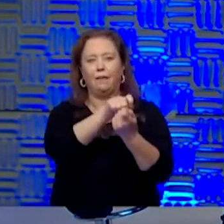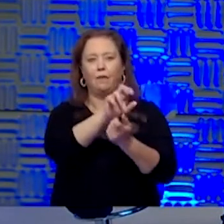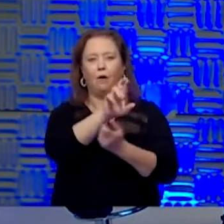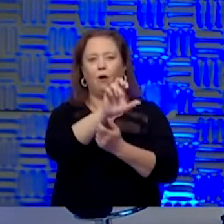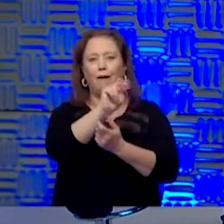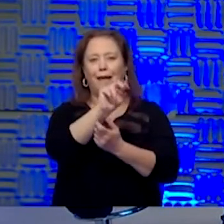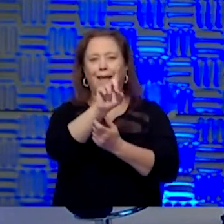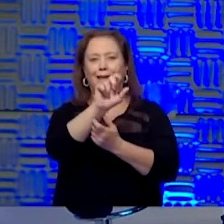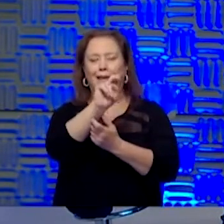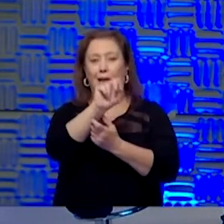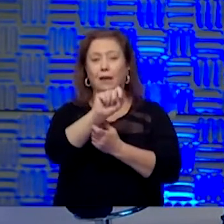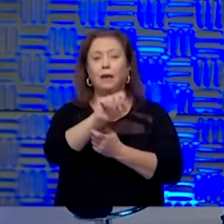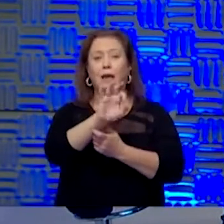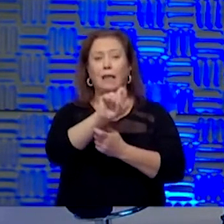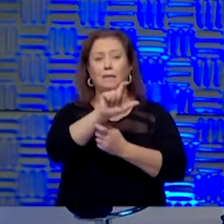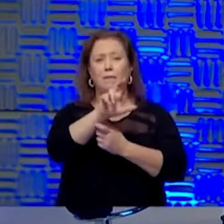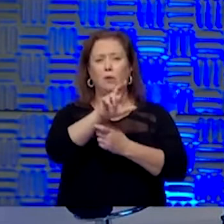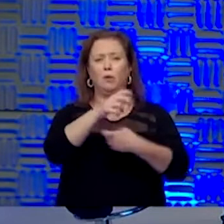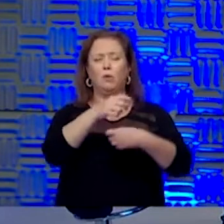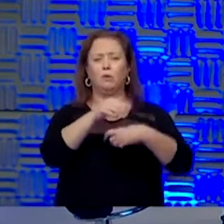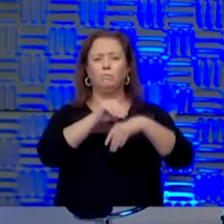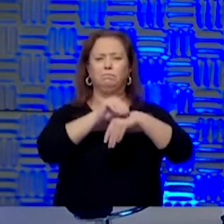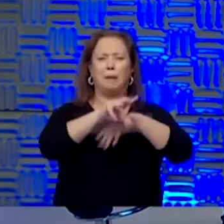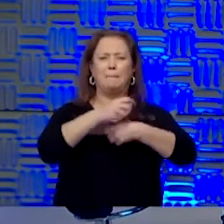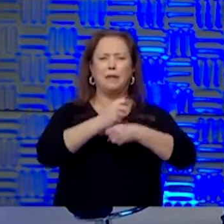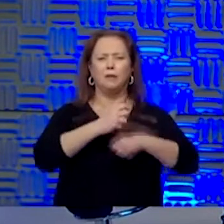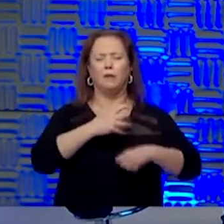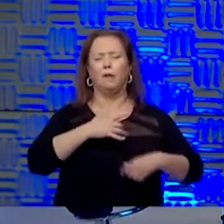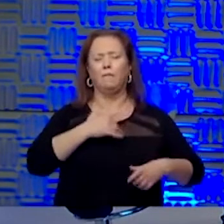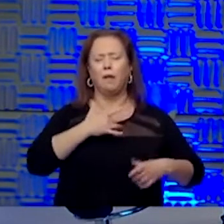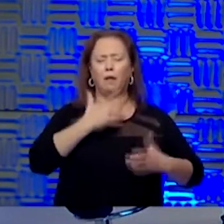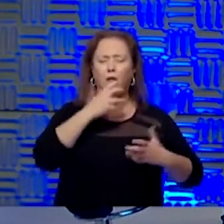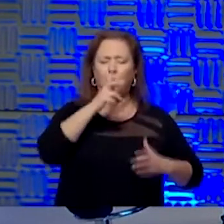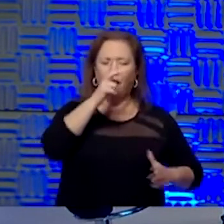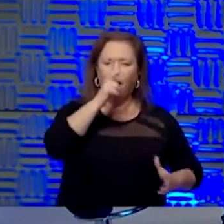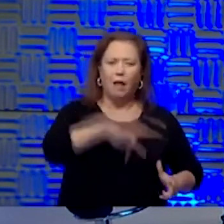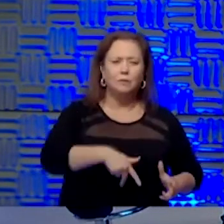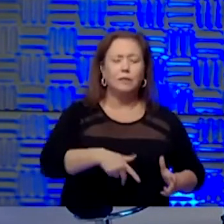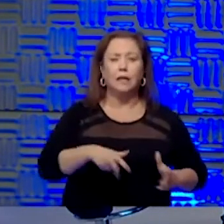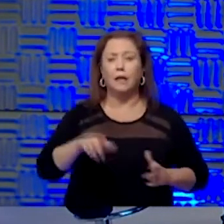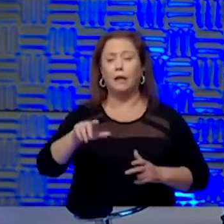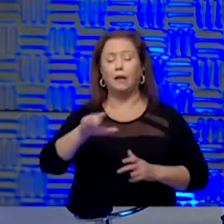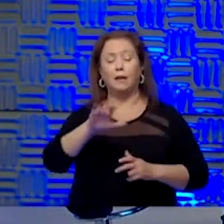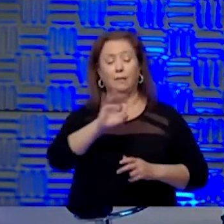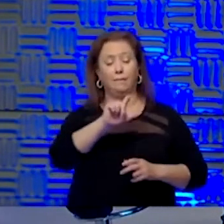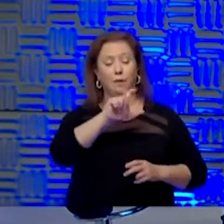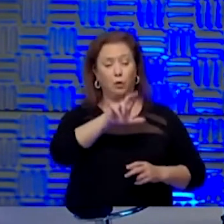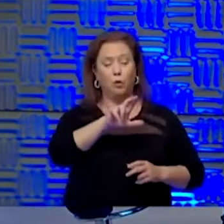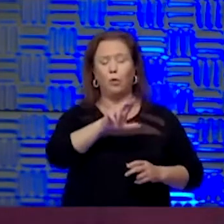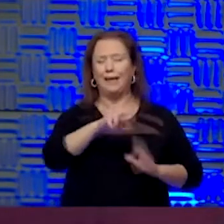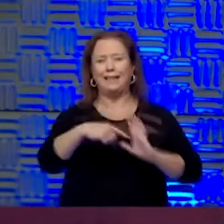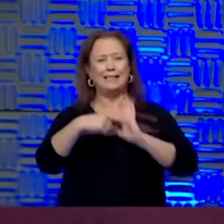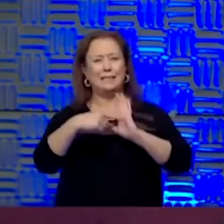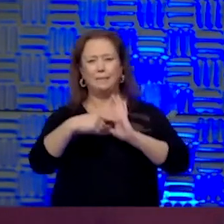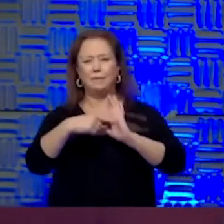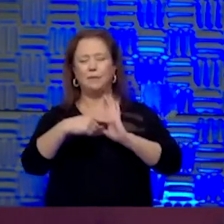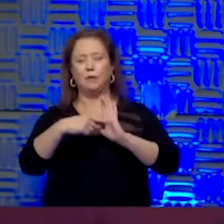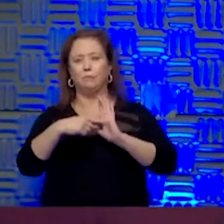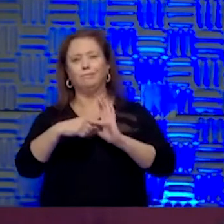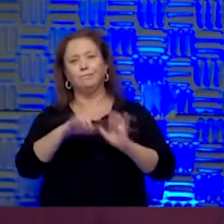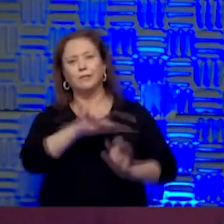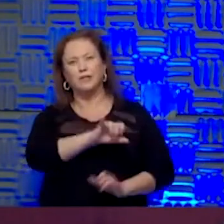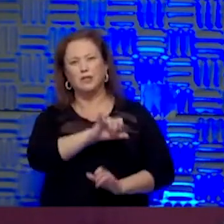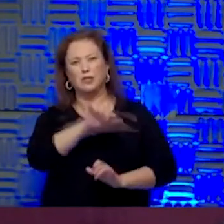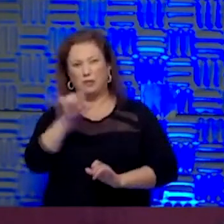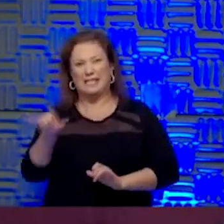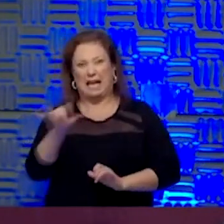by the way, influenza will make you feel terrible. And just to say, COVID-19 and influenza, the symptoms are not dissimilar at all. In fact, they're